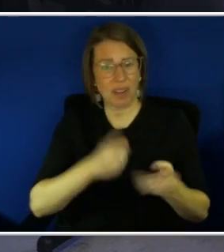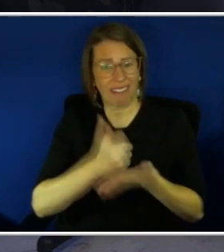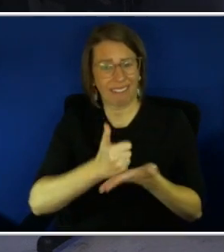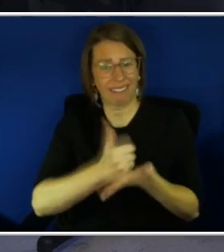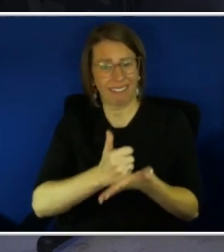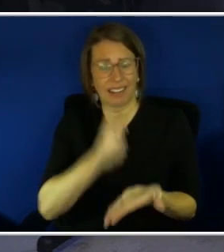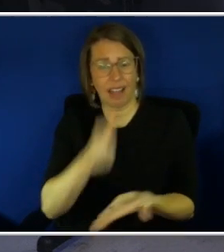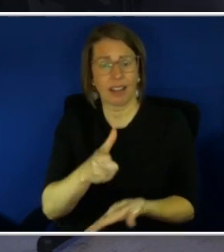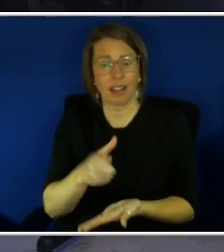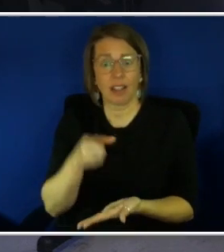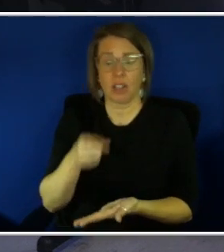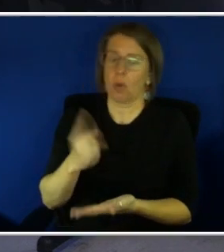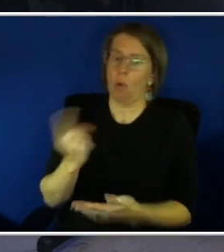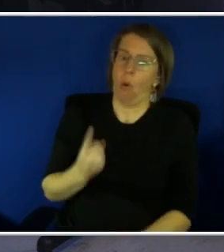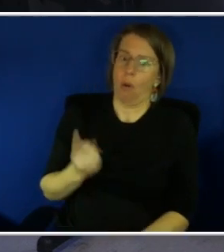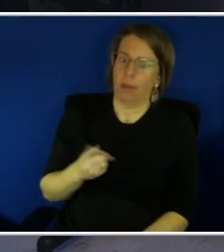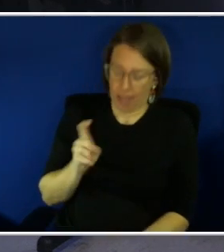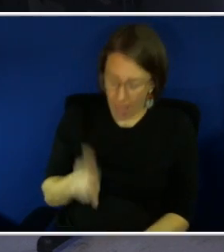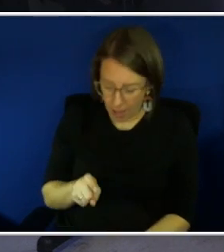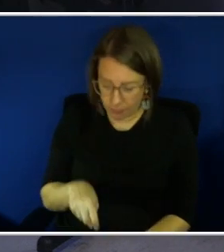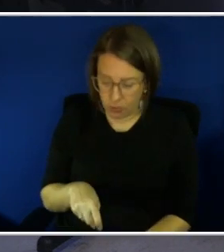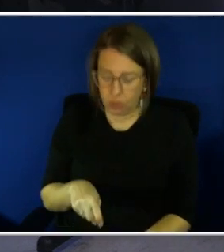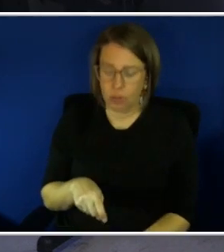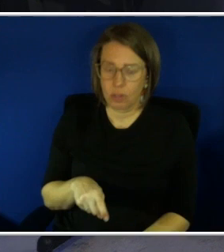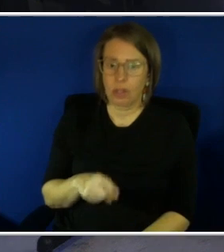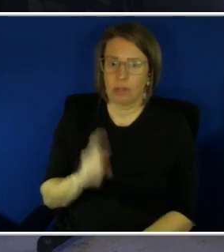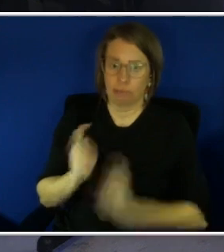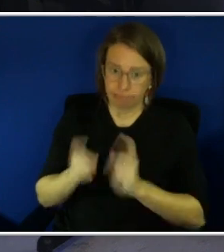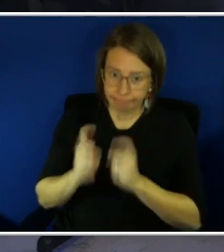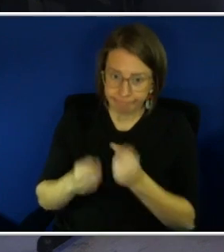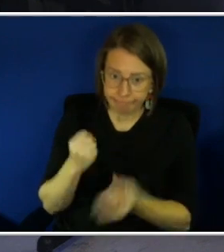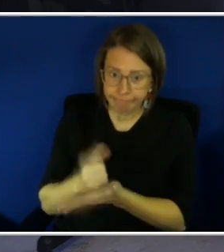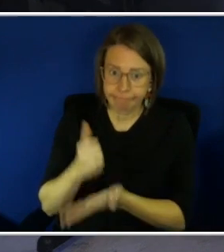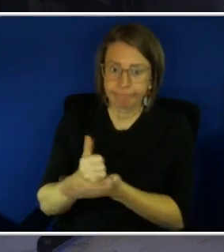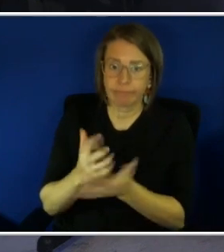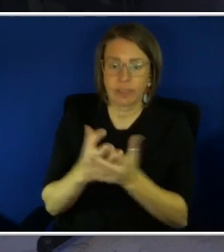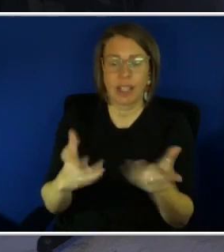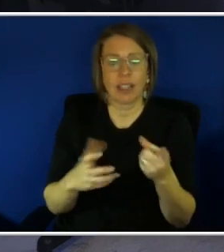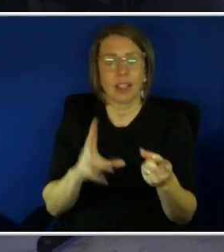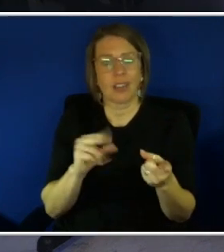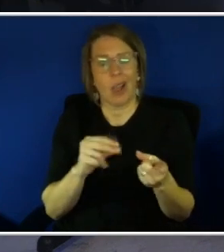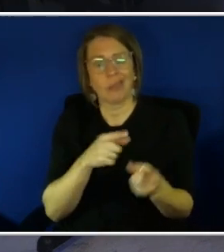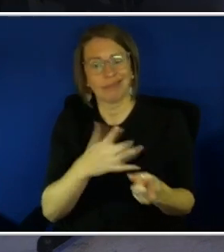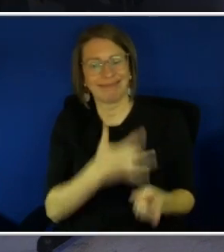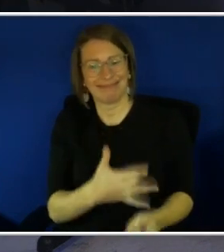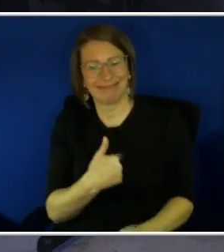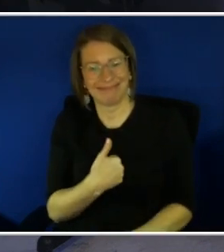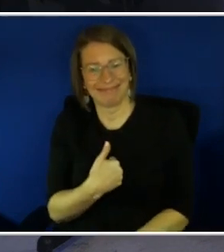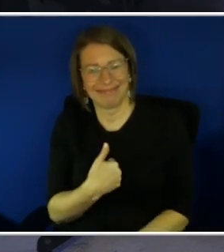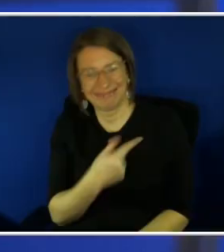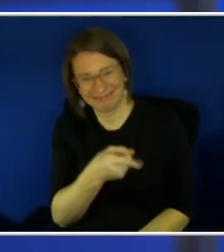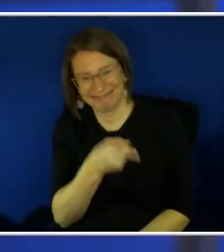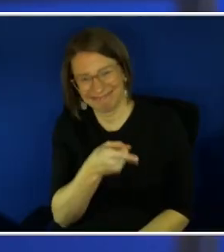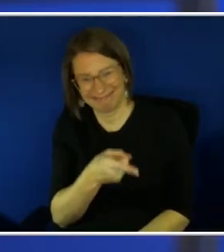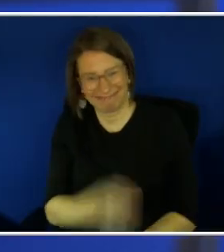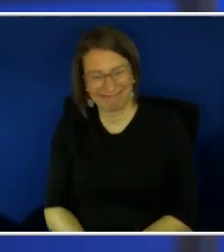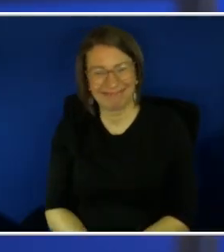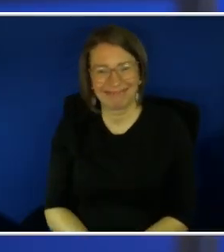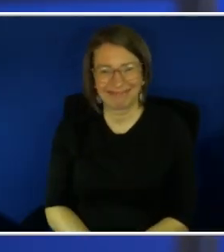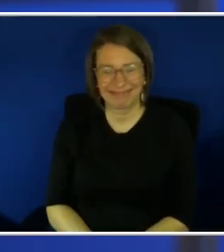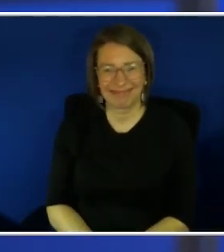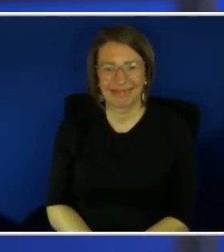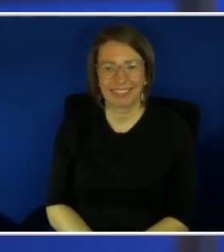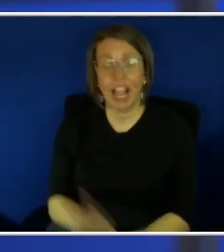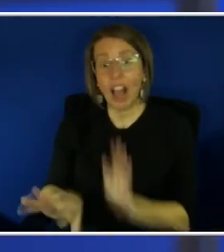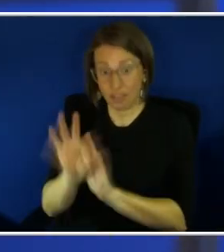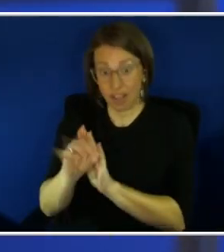of those people who always has to be the one who contributes a lot. No, she usually is. I'll be honest. With you. I may find something to do, but if